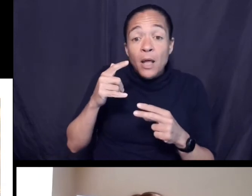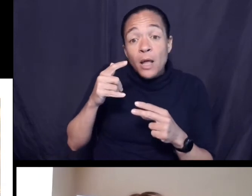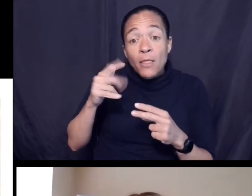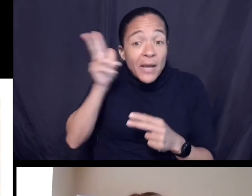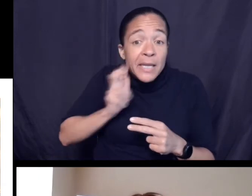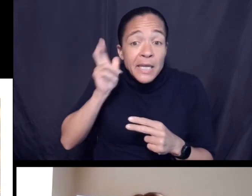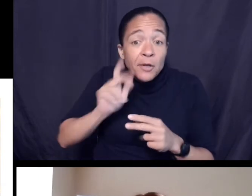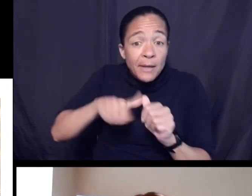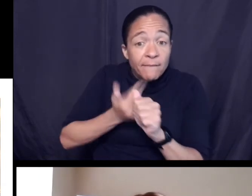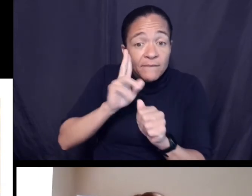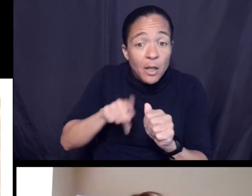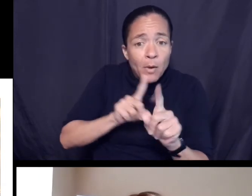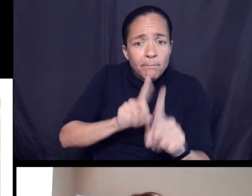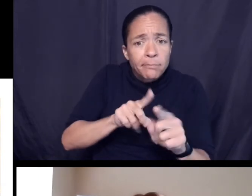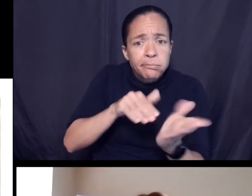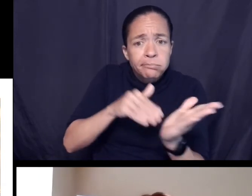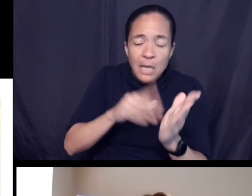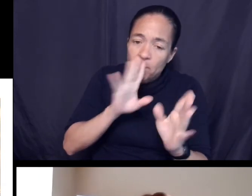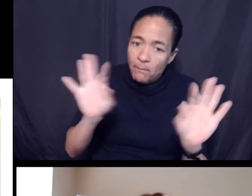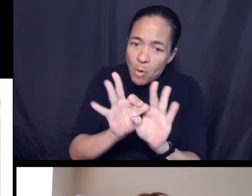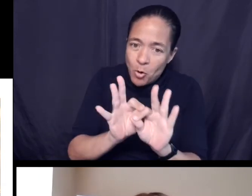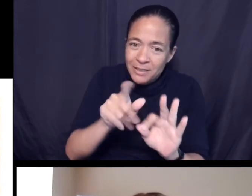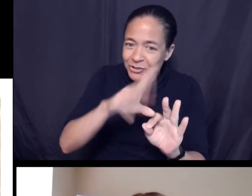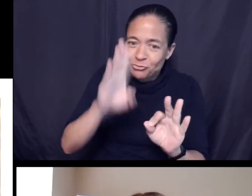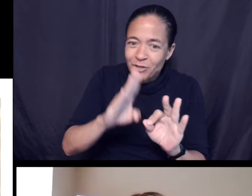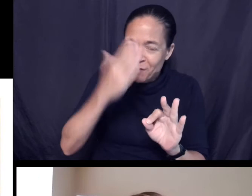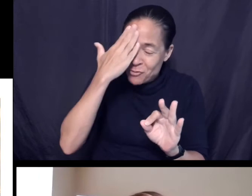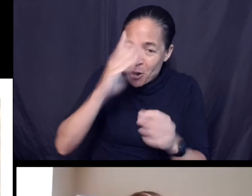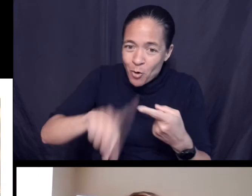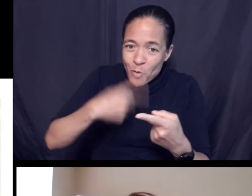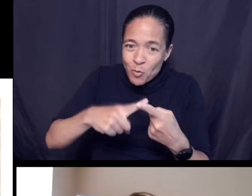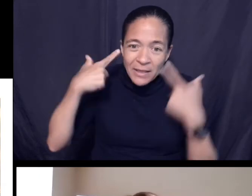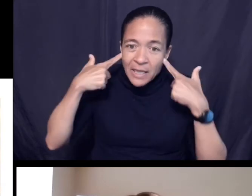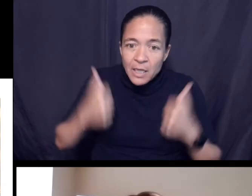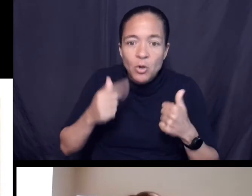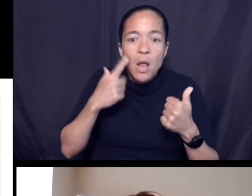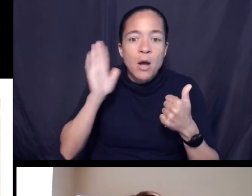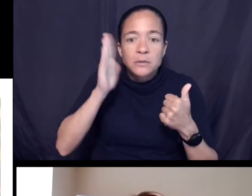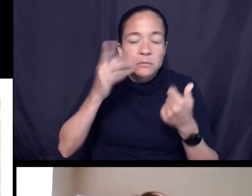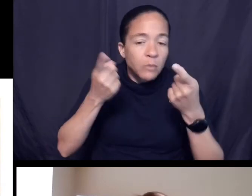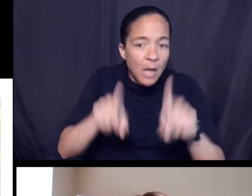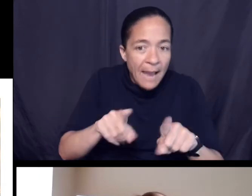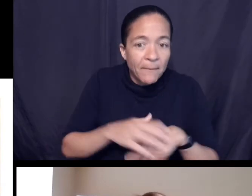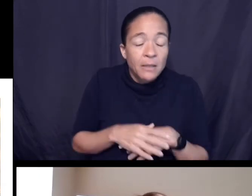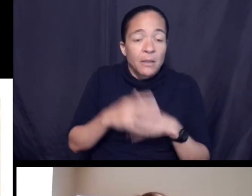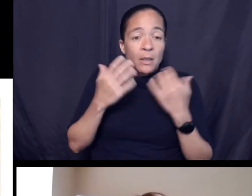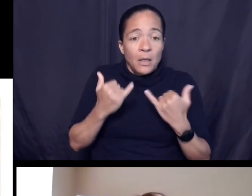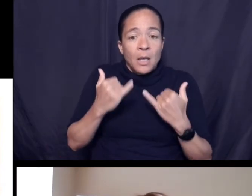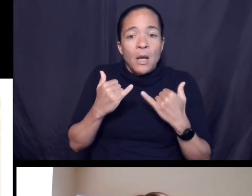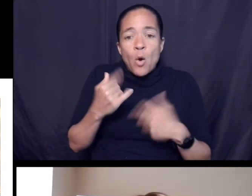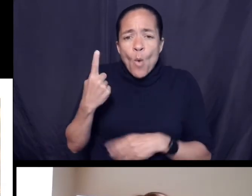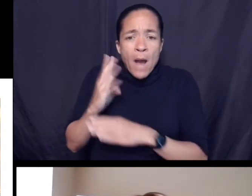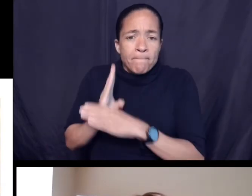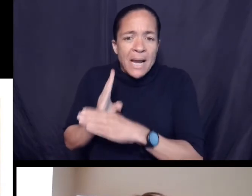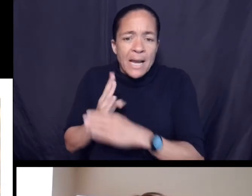are extremely important because you never know when the hearing loss is going to show up. So right now she has mild on one side and mild